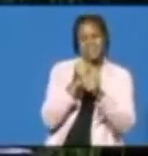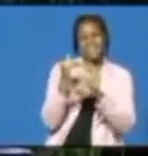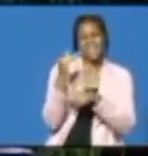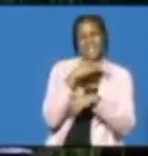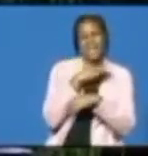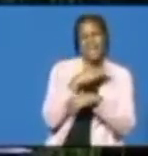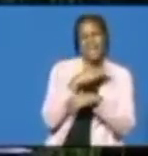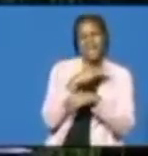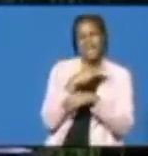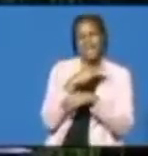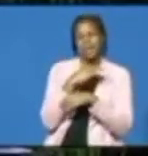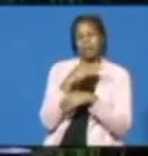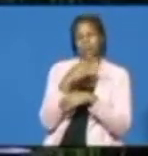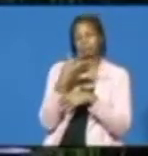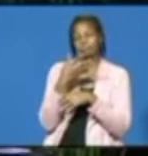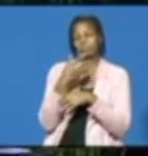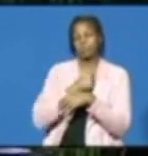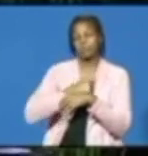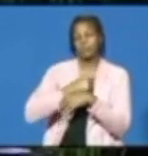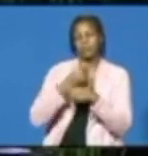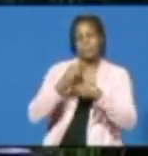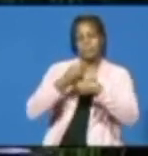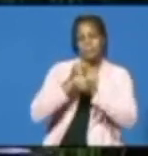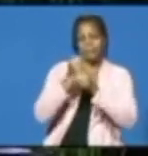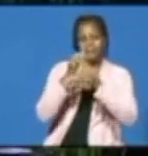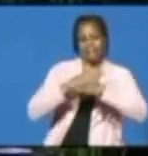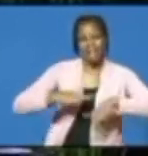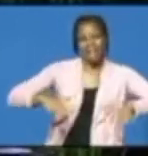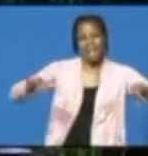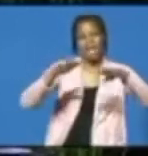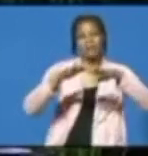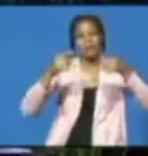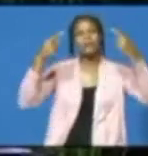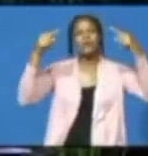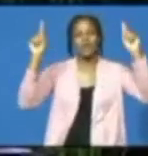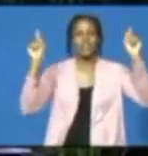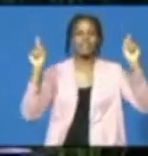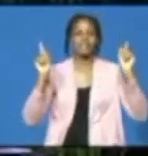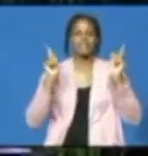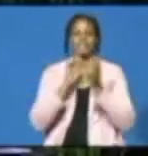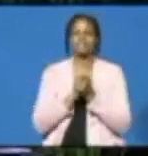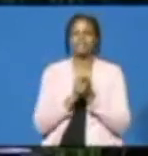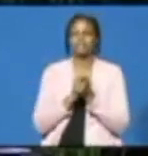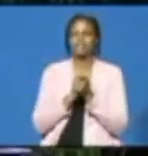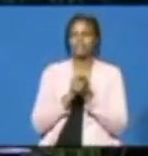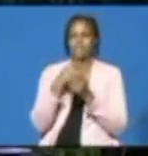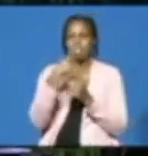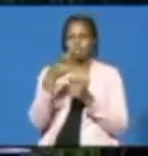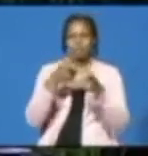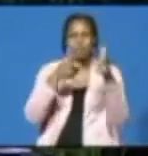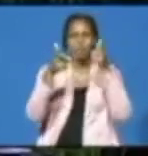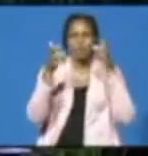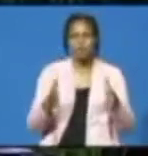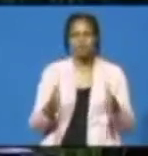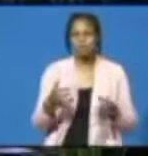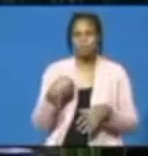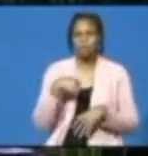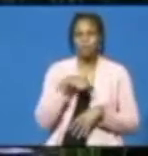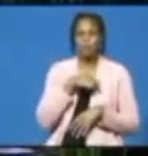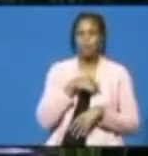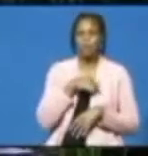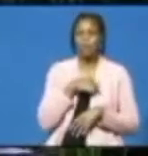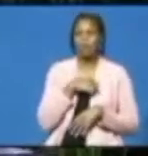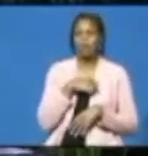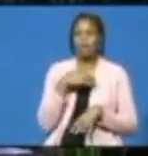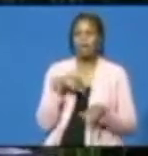land productive. And I'll say to rulers, we are in the